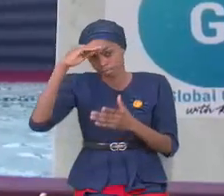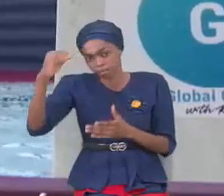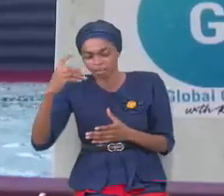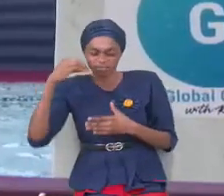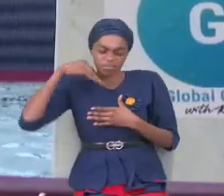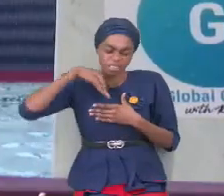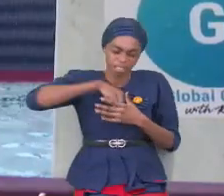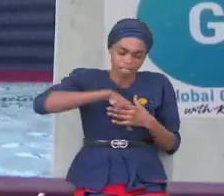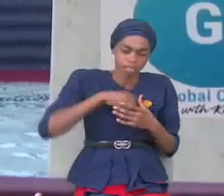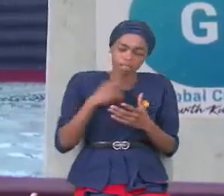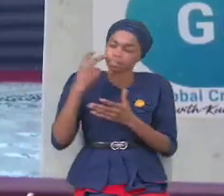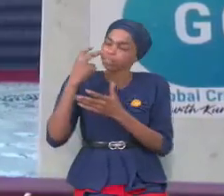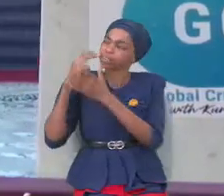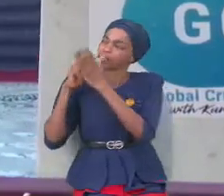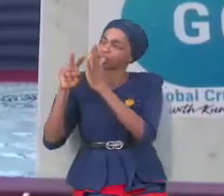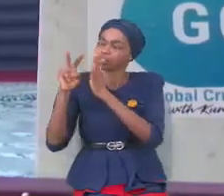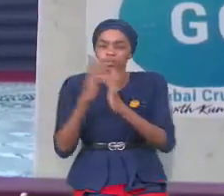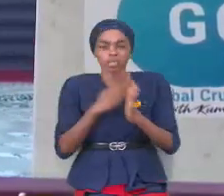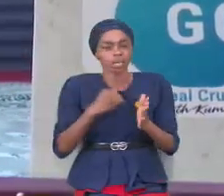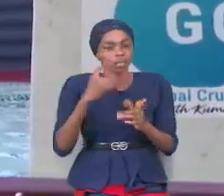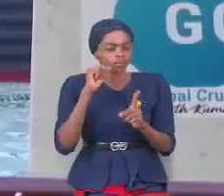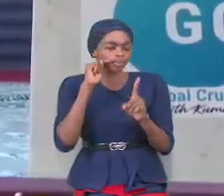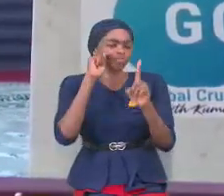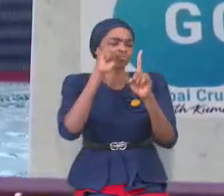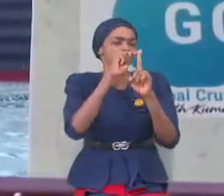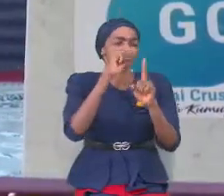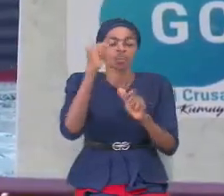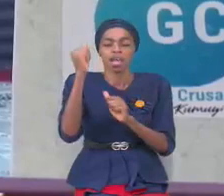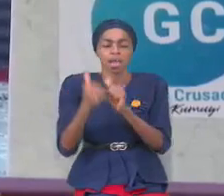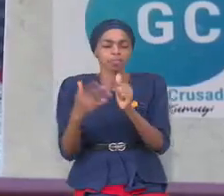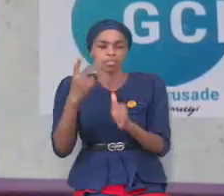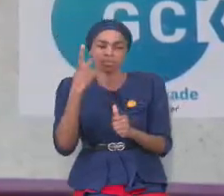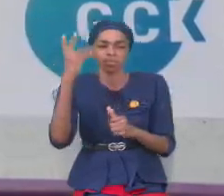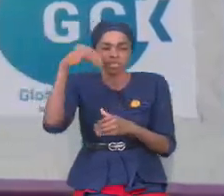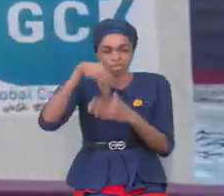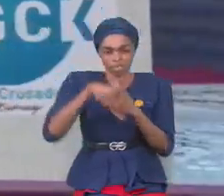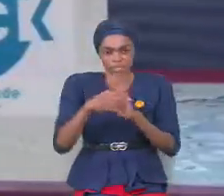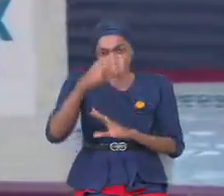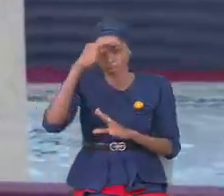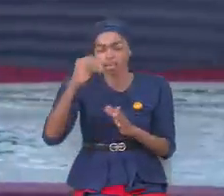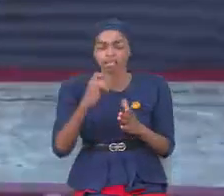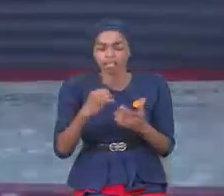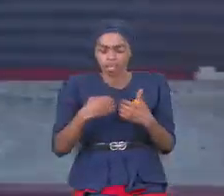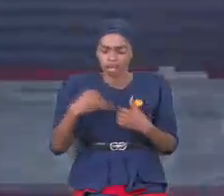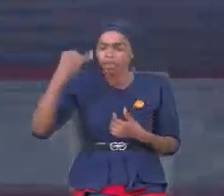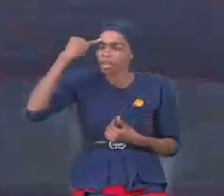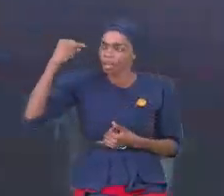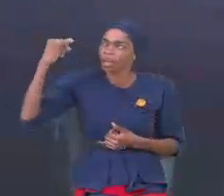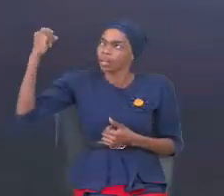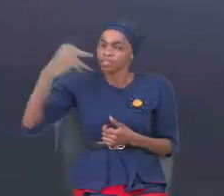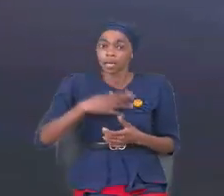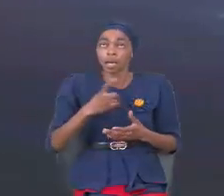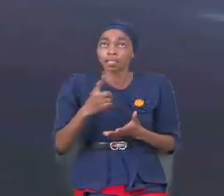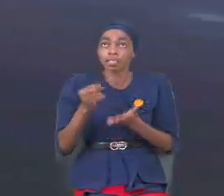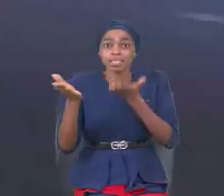mission, everything you find is pregnant with ideas and is serving the Lord. That man says, "Everything